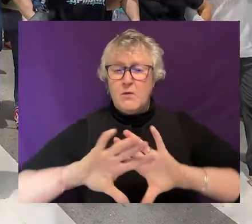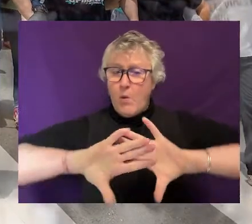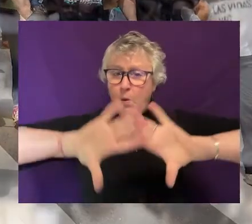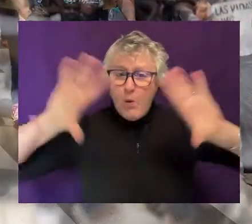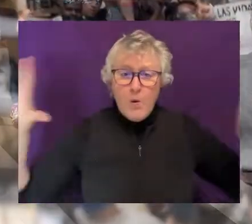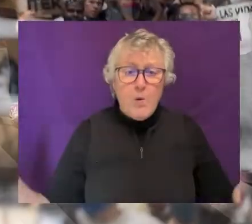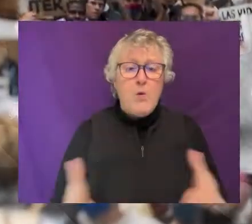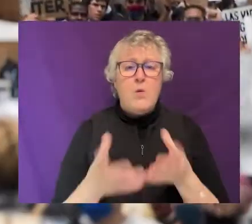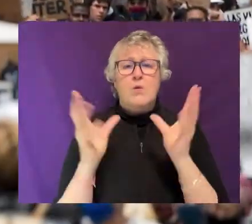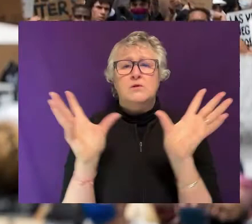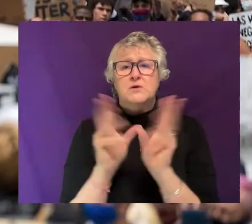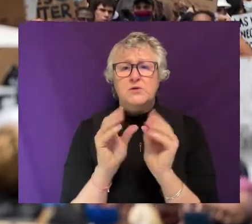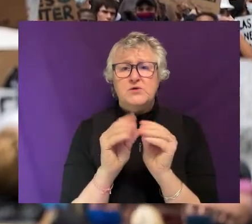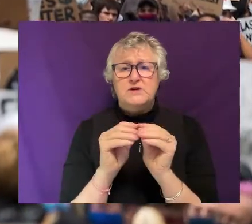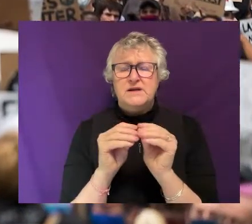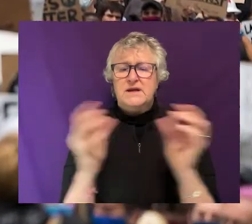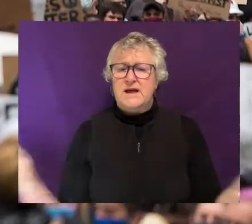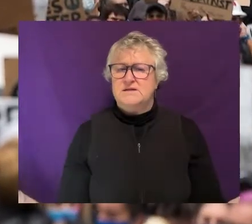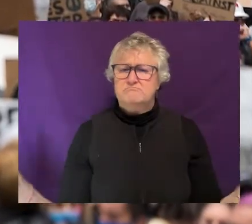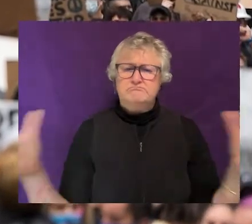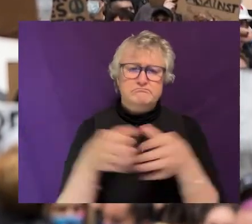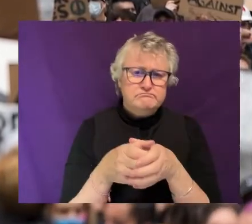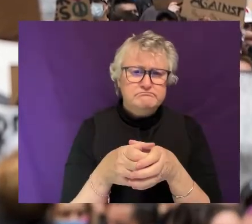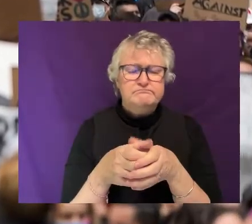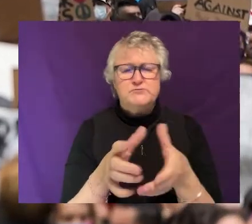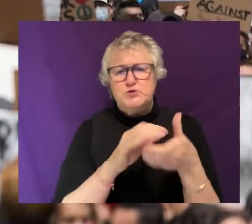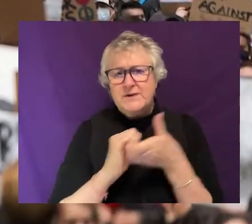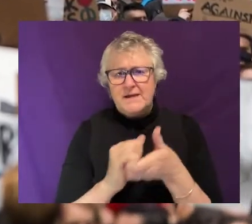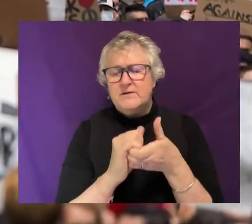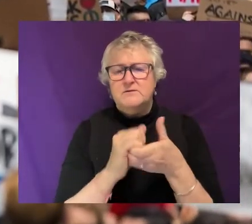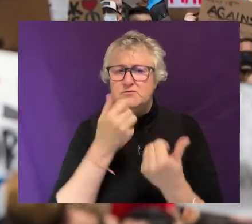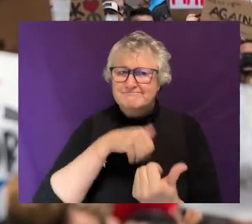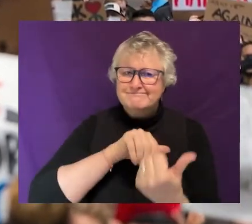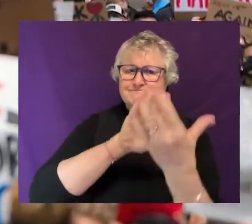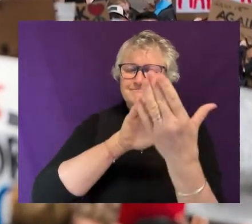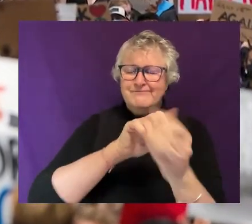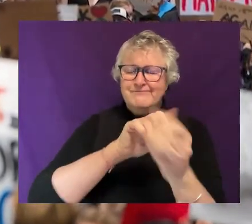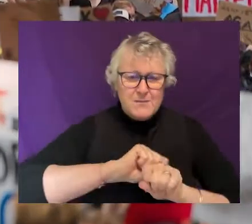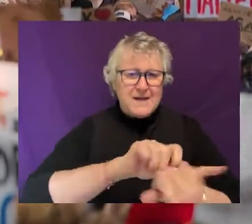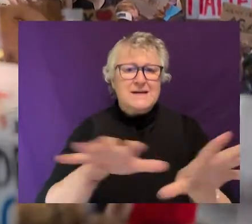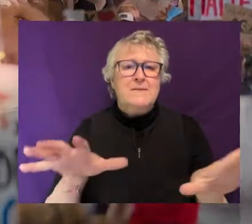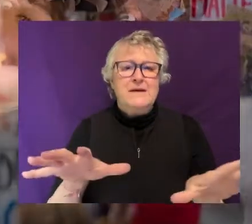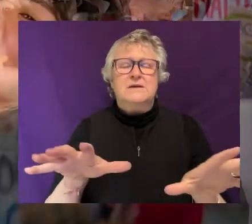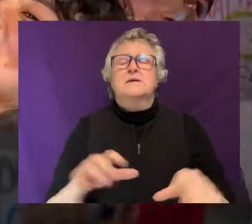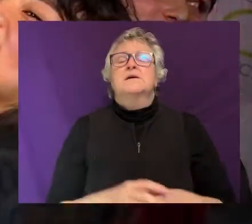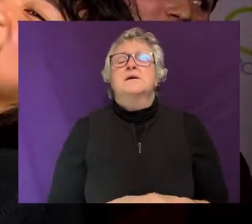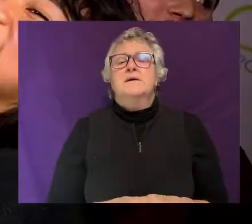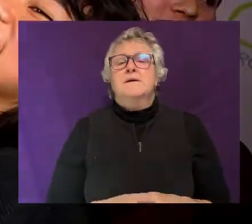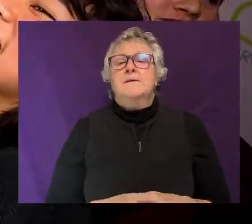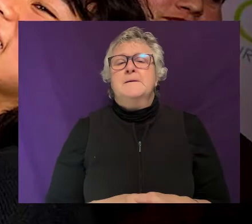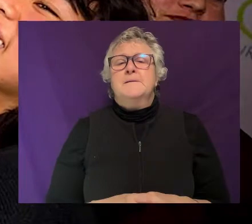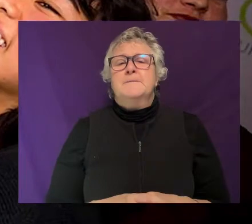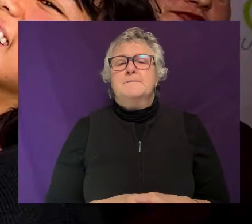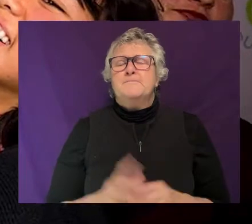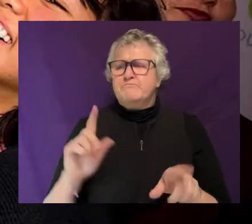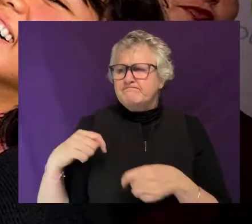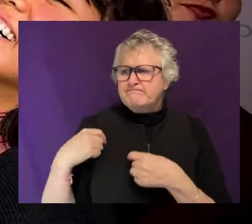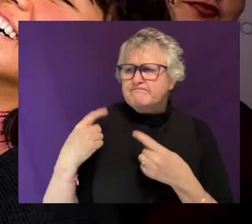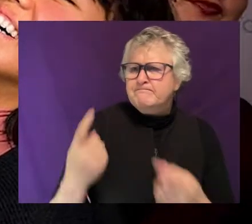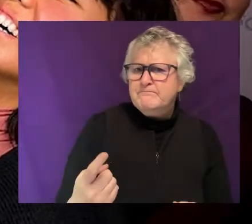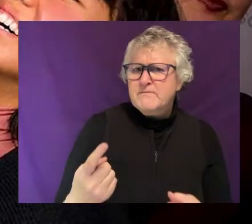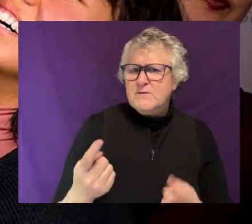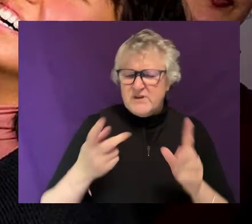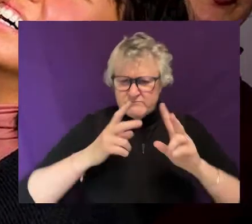the pandemic, violence, and political division. Throughout these challenges, we have examined our values, confronted